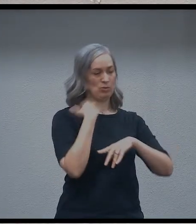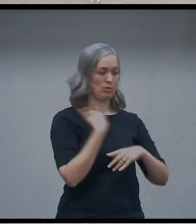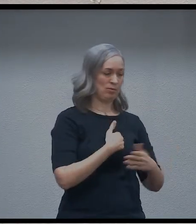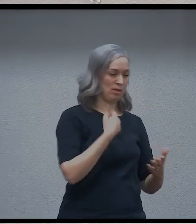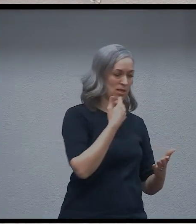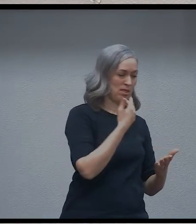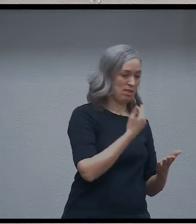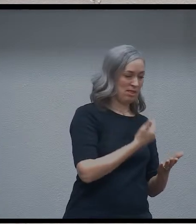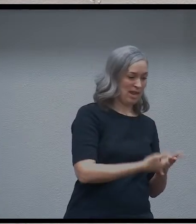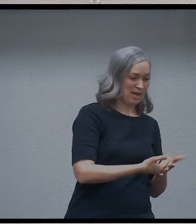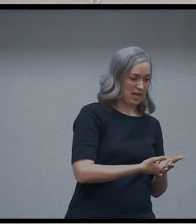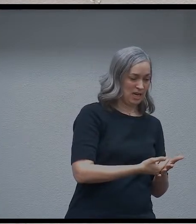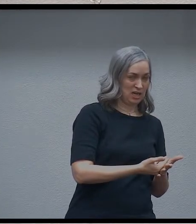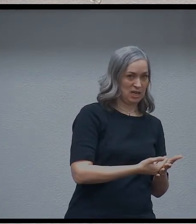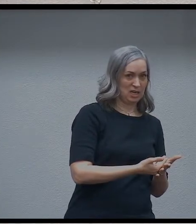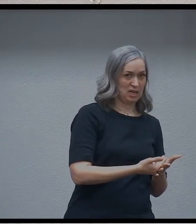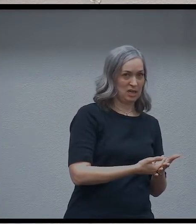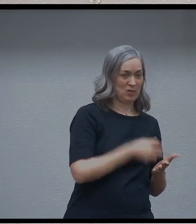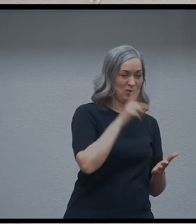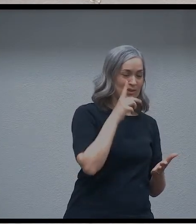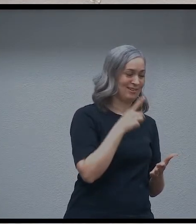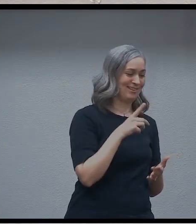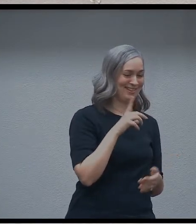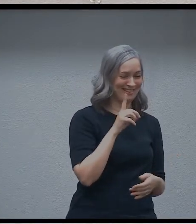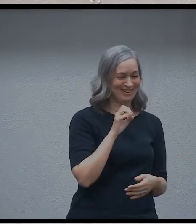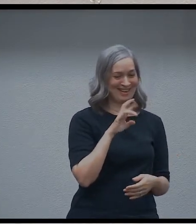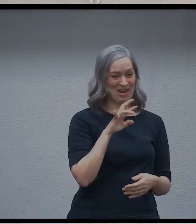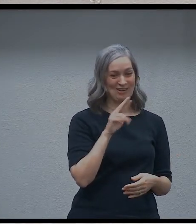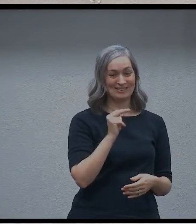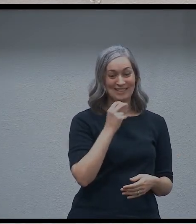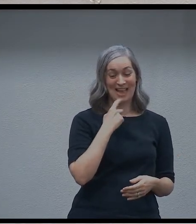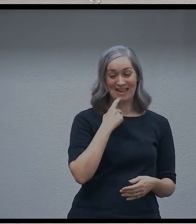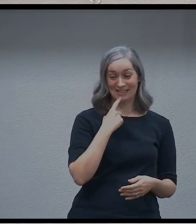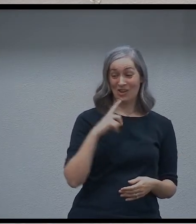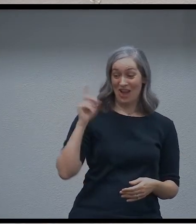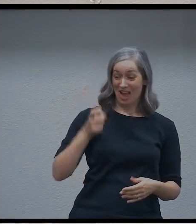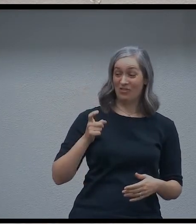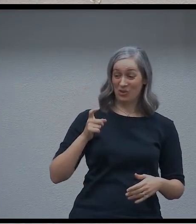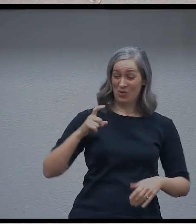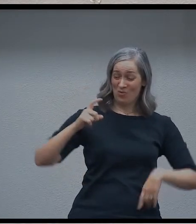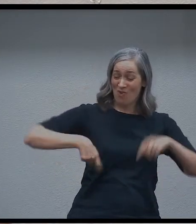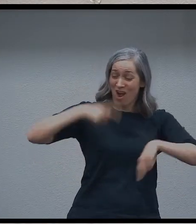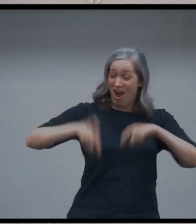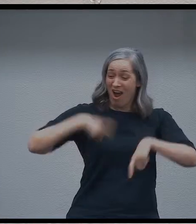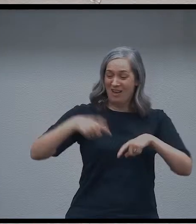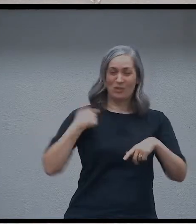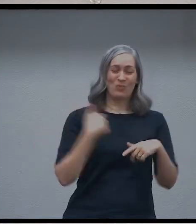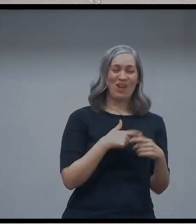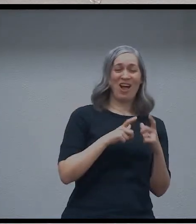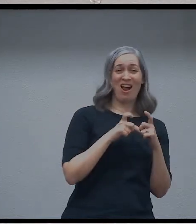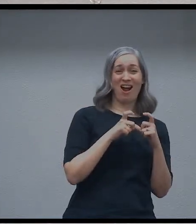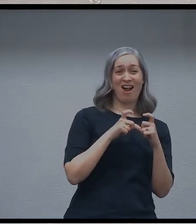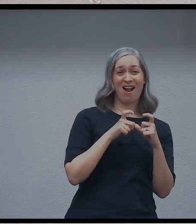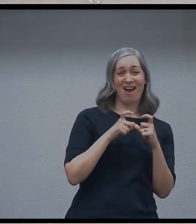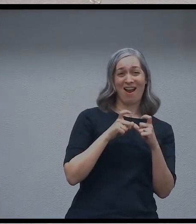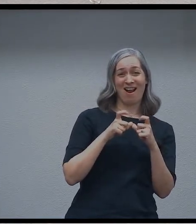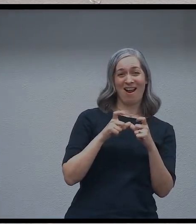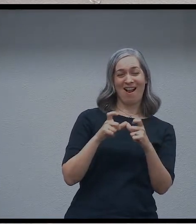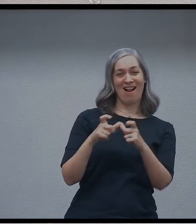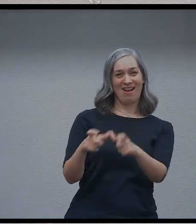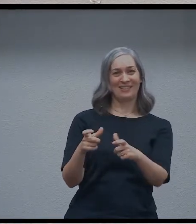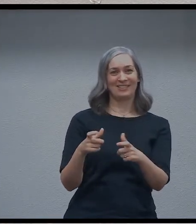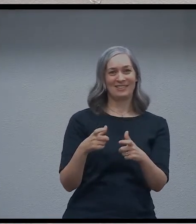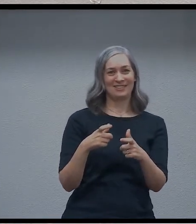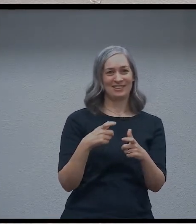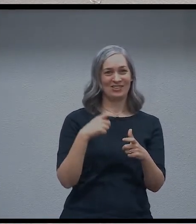landed. So Darren's like, hey, we're gonna have to run. So we did. We ran from we had to